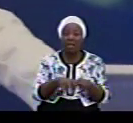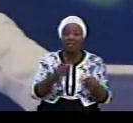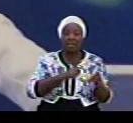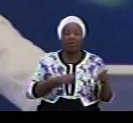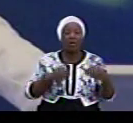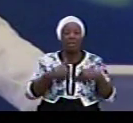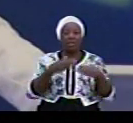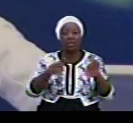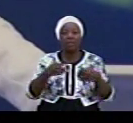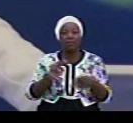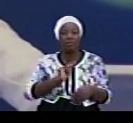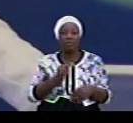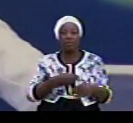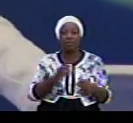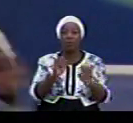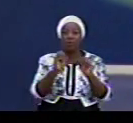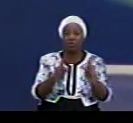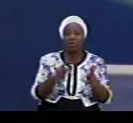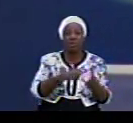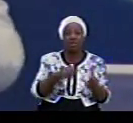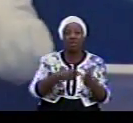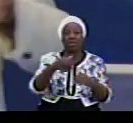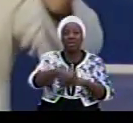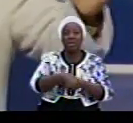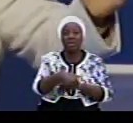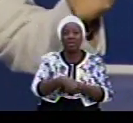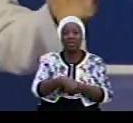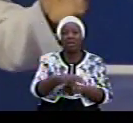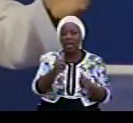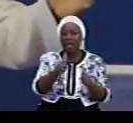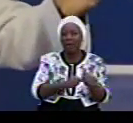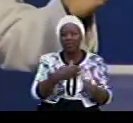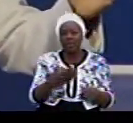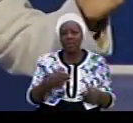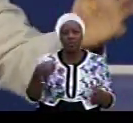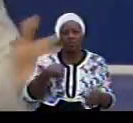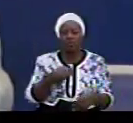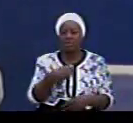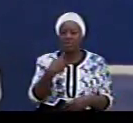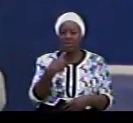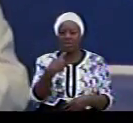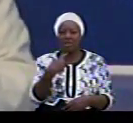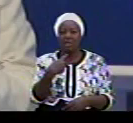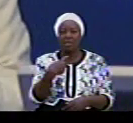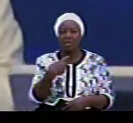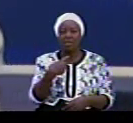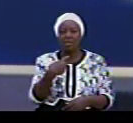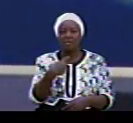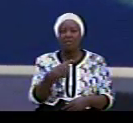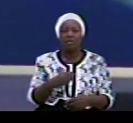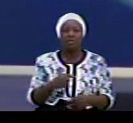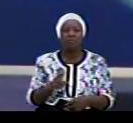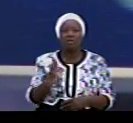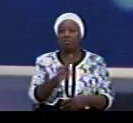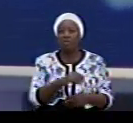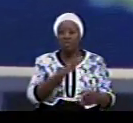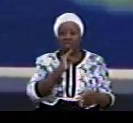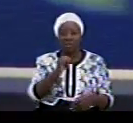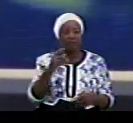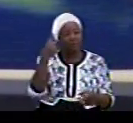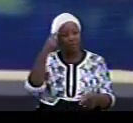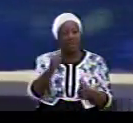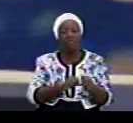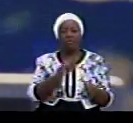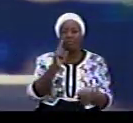us opportunity tonight, everything we say applies to everyone.